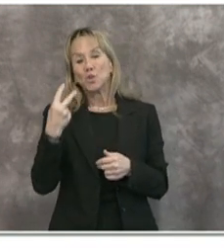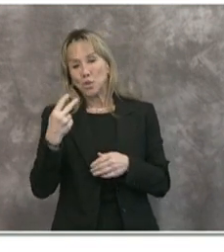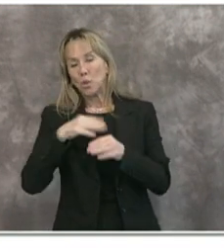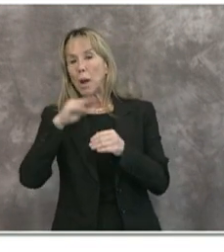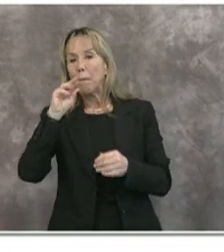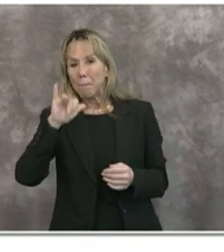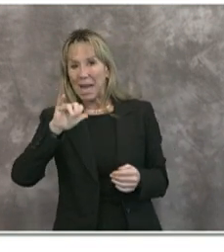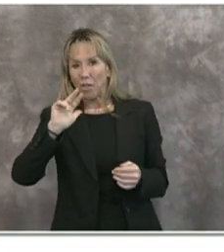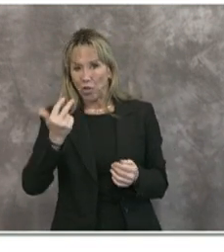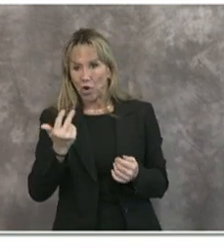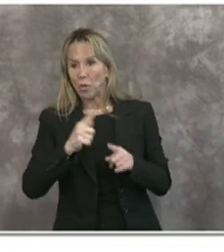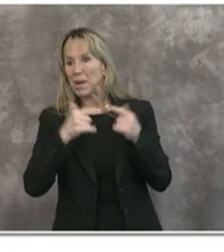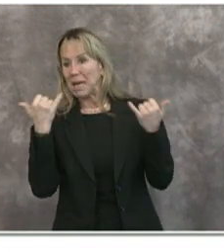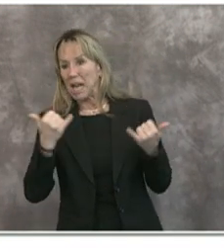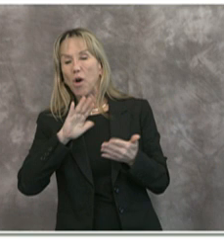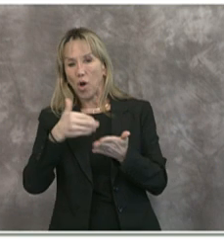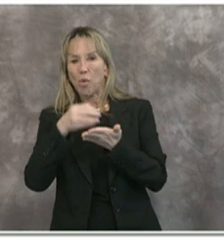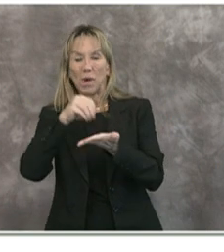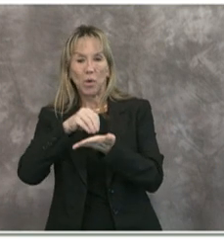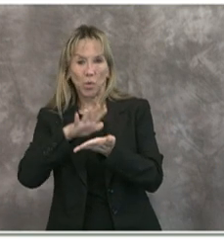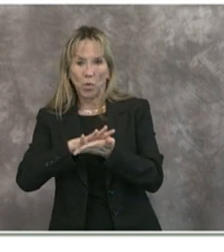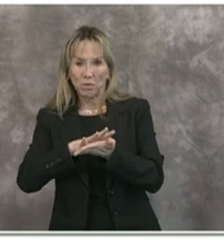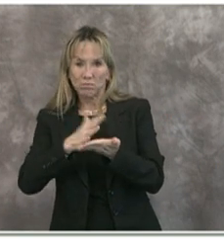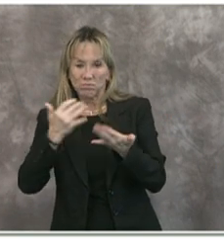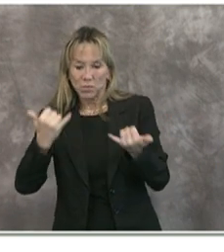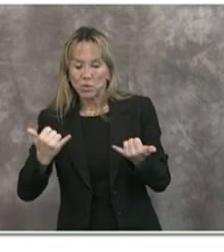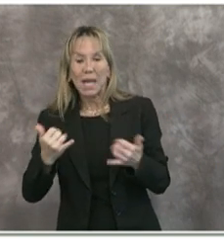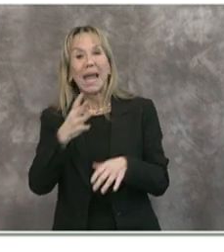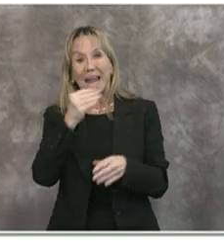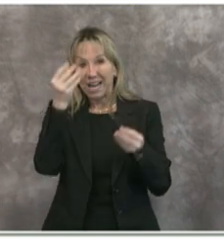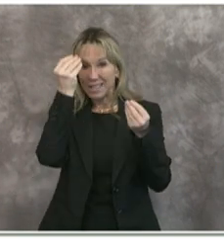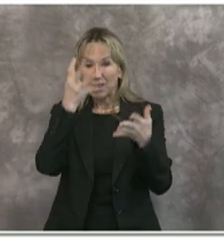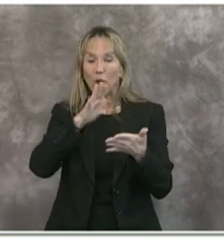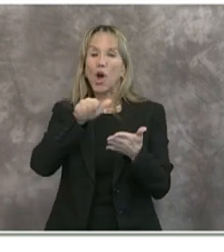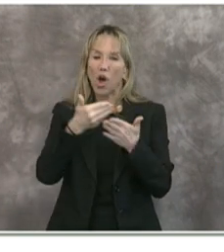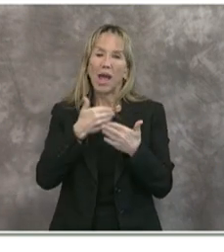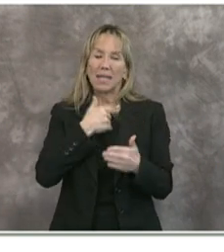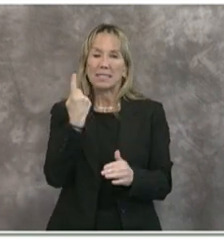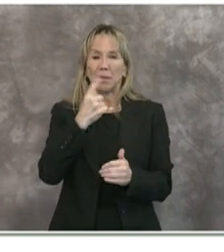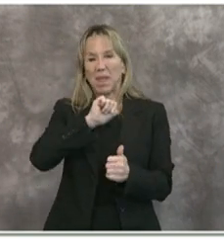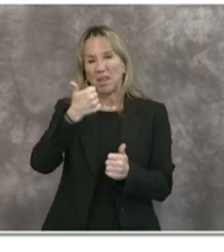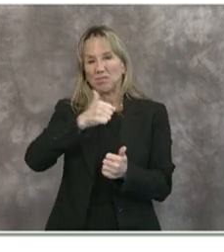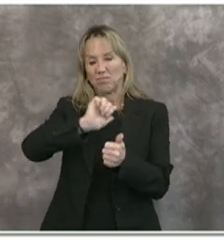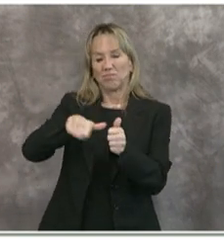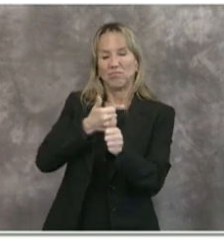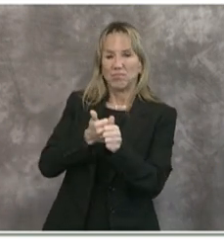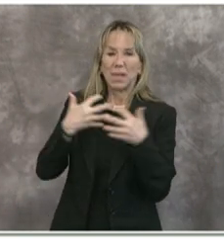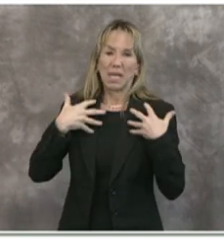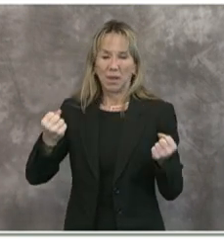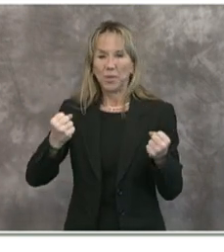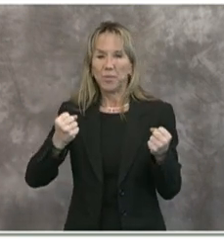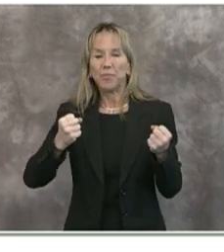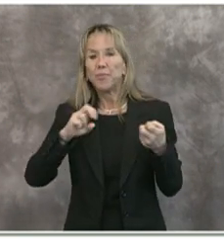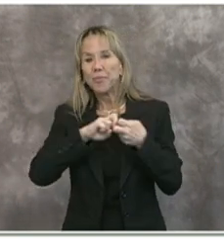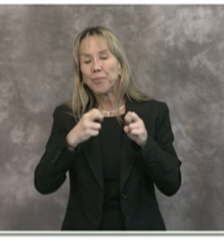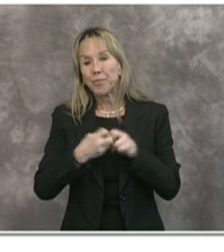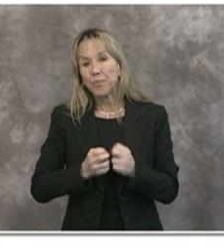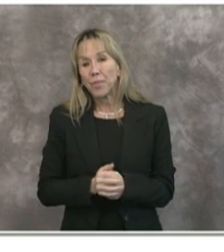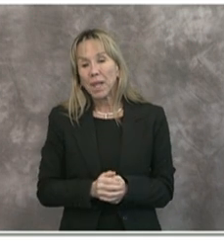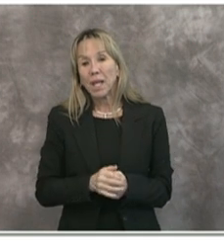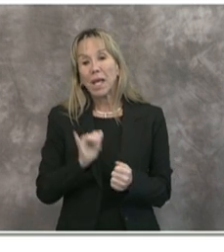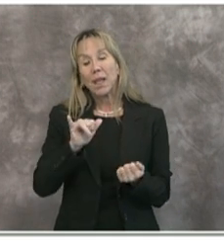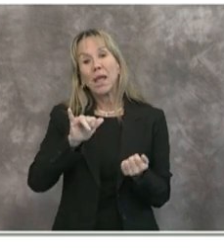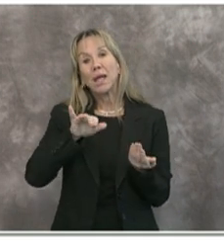deaths reported today had existing medical conditions. Also, of the 150 deaths, 44%